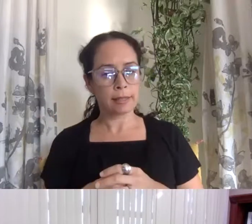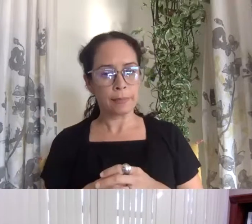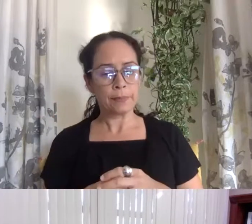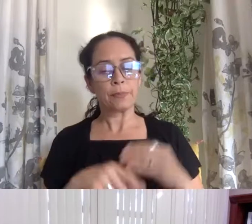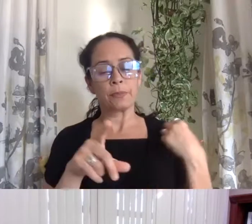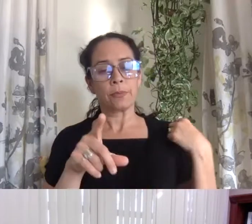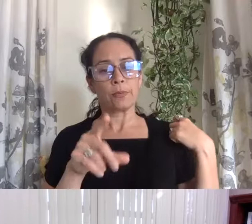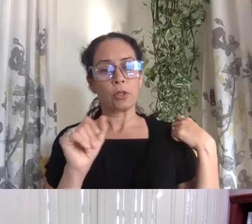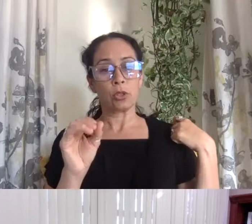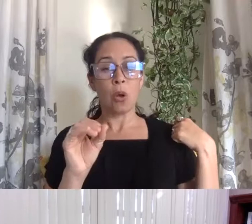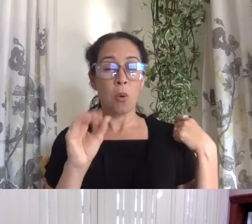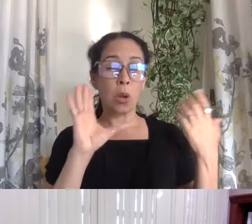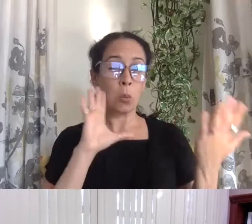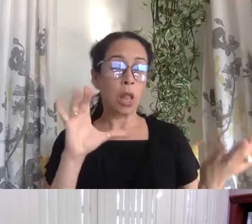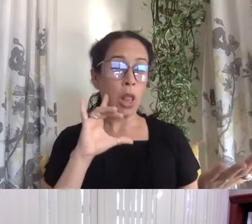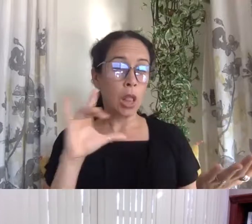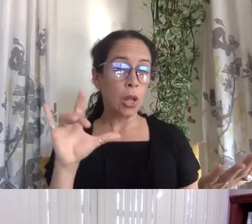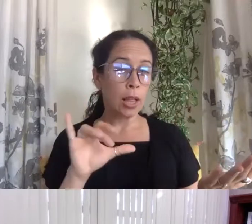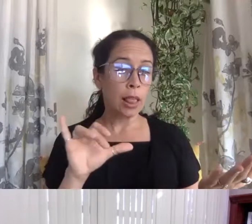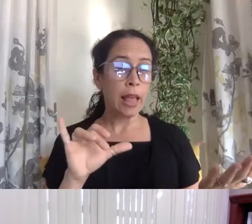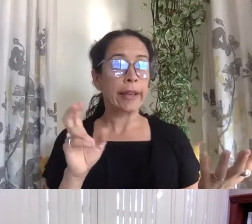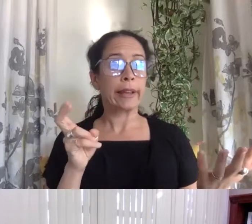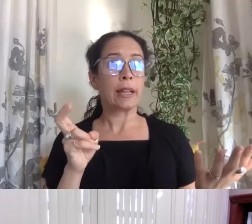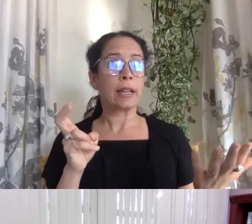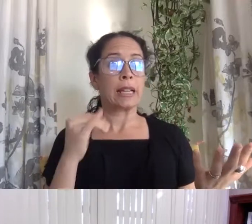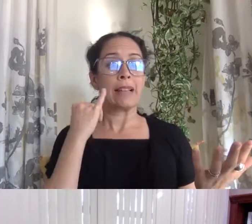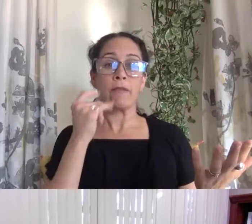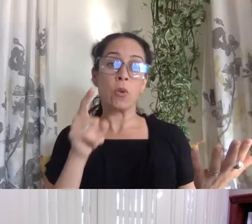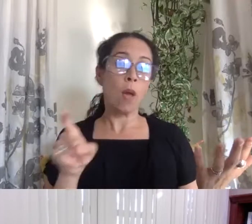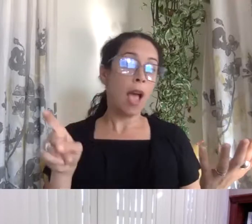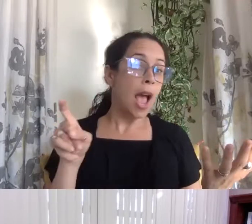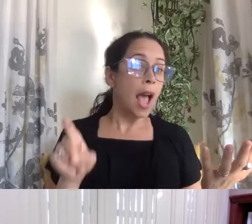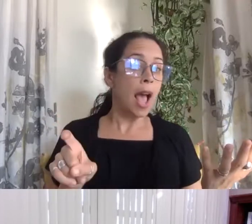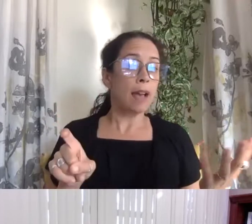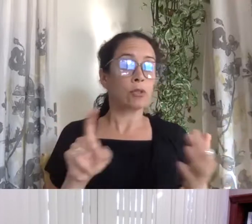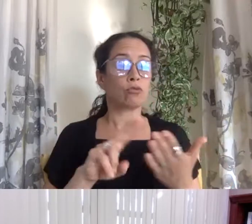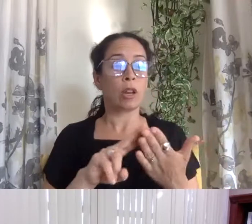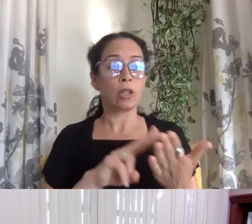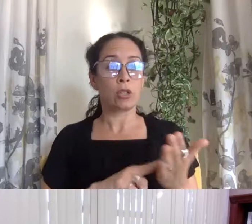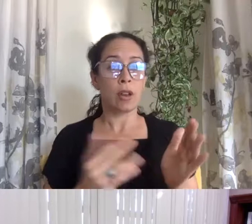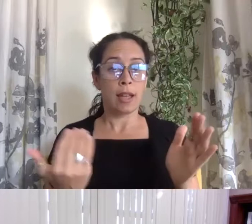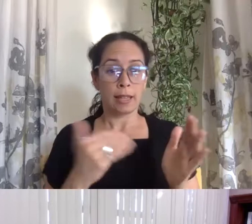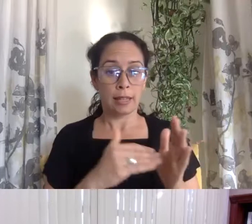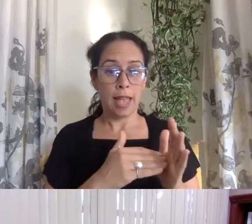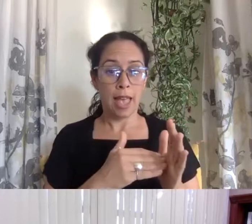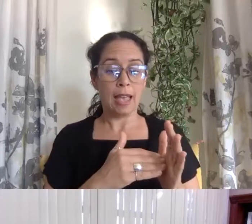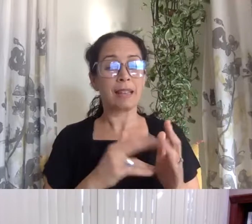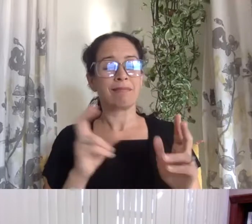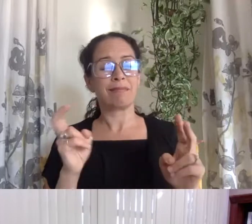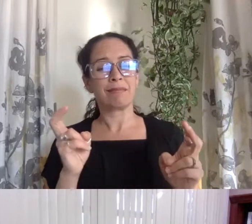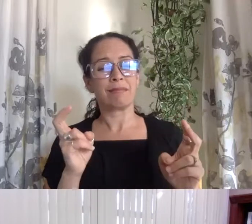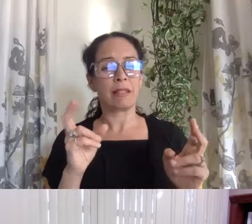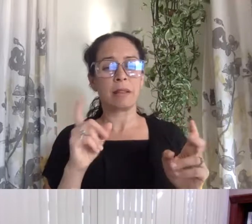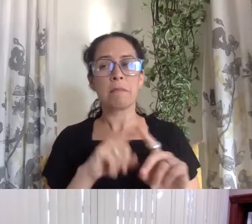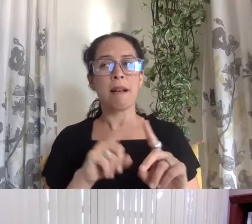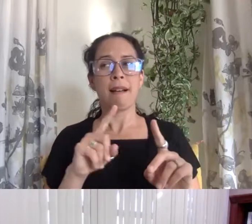So it will look like if you would have to register your child again, but that's